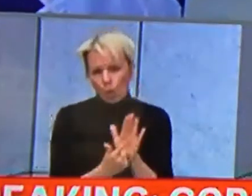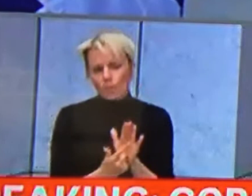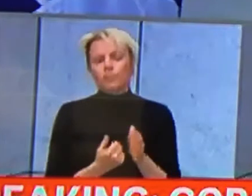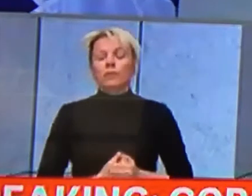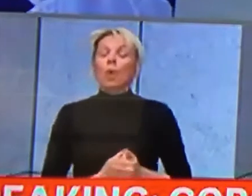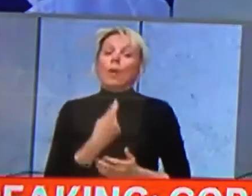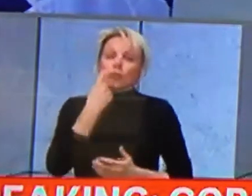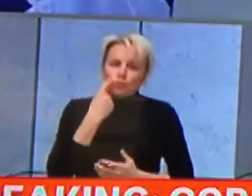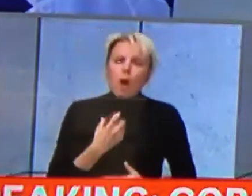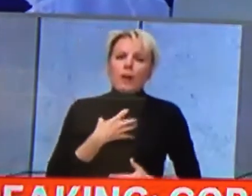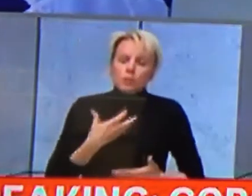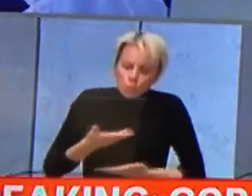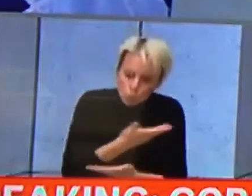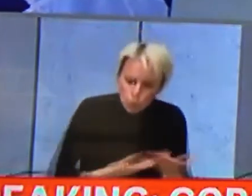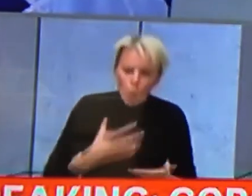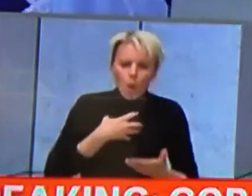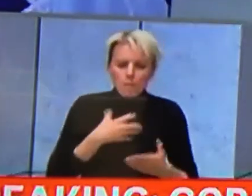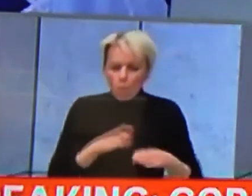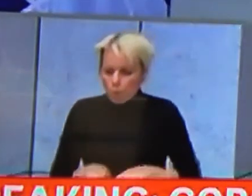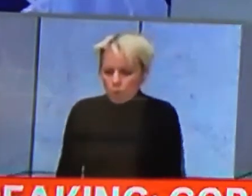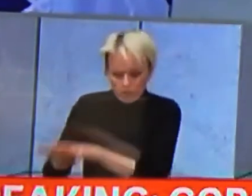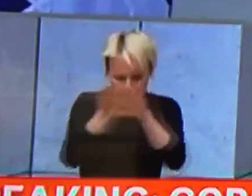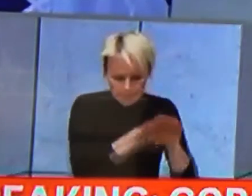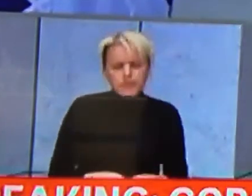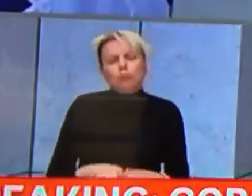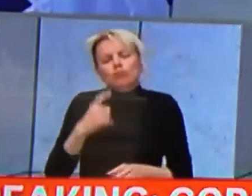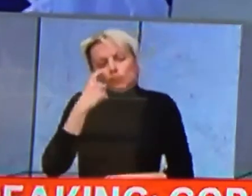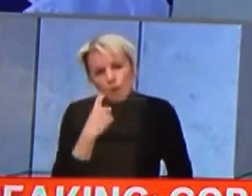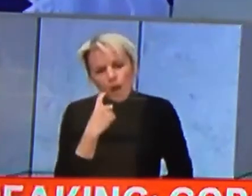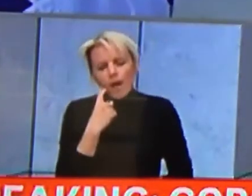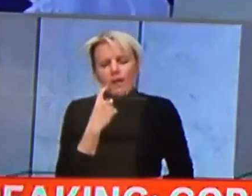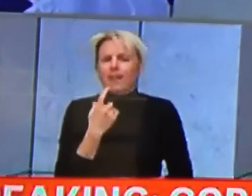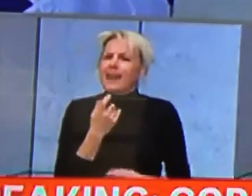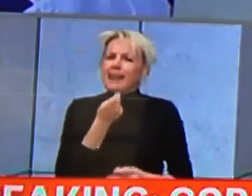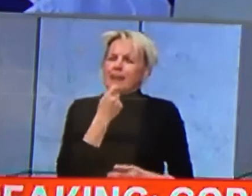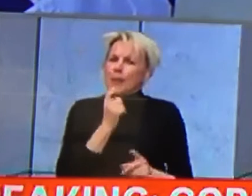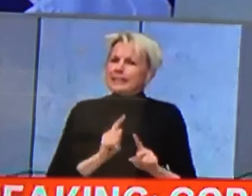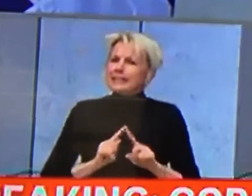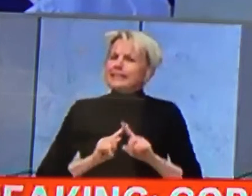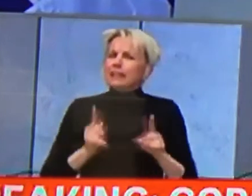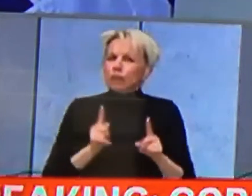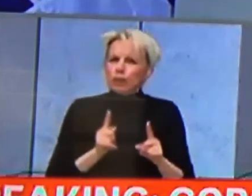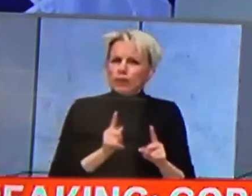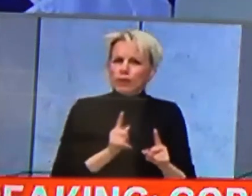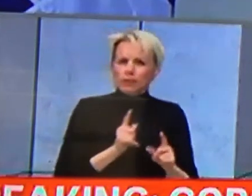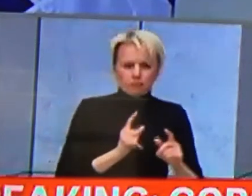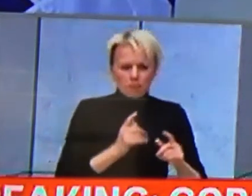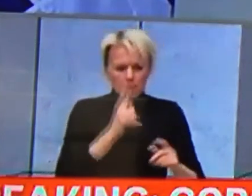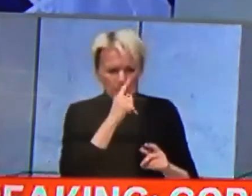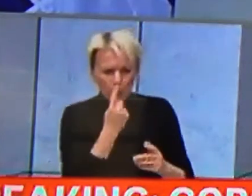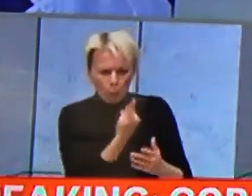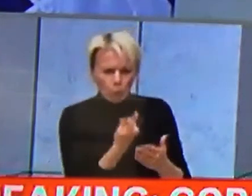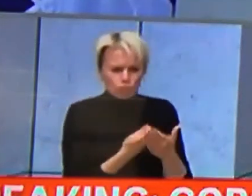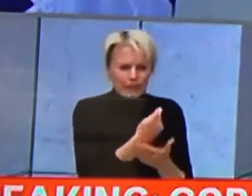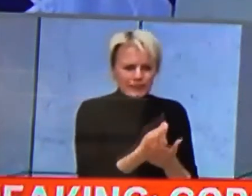tenancies. Residential tenancies are a bit different to commercial tenancies. There are different landlords, there are different issues in place. We're obviously looking,